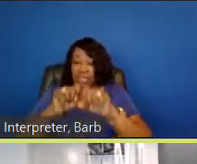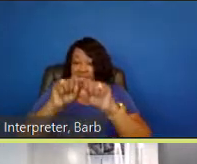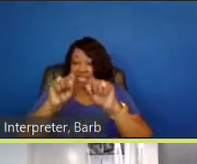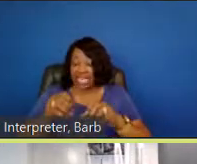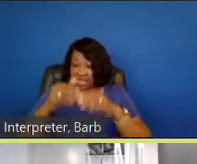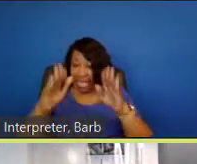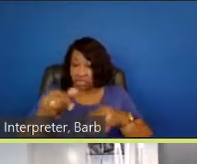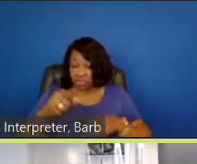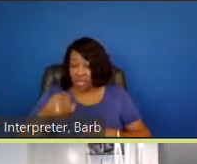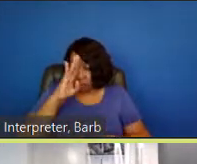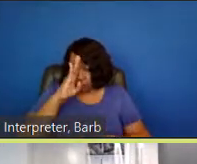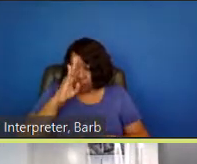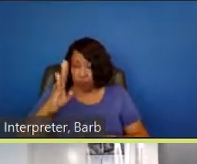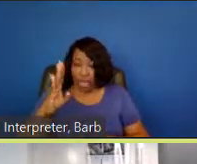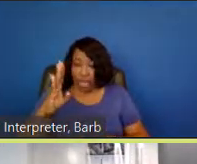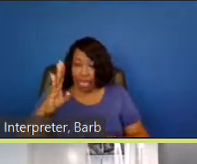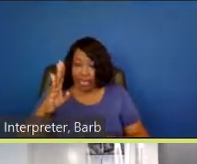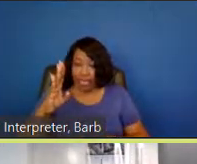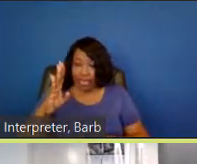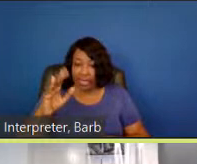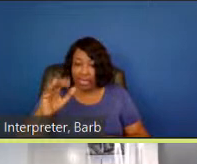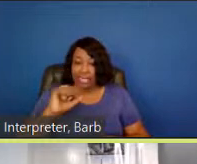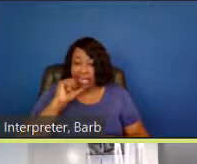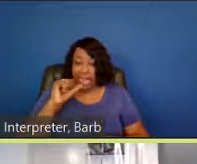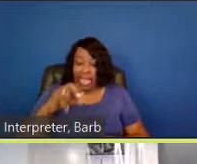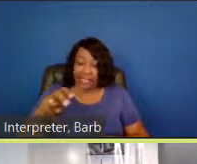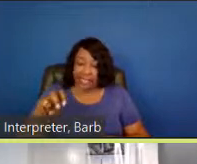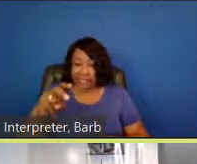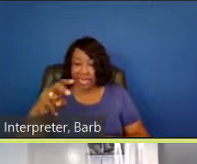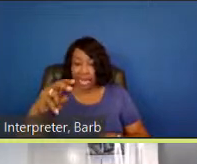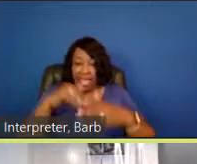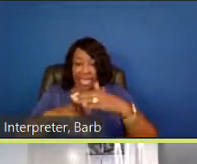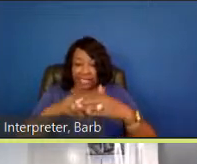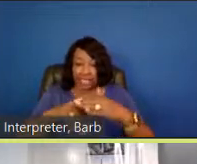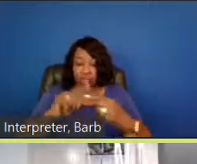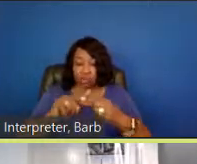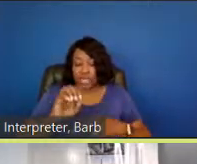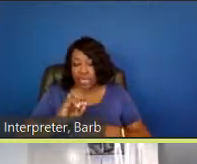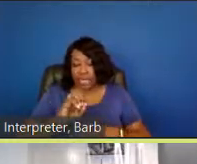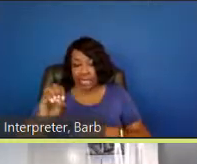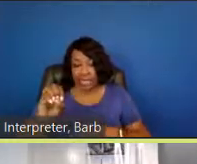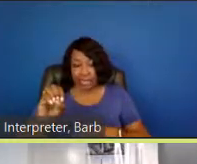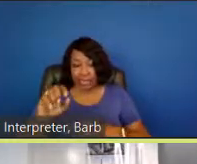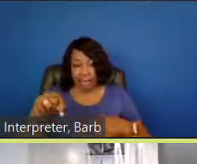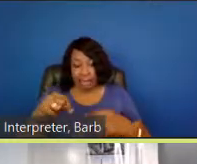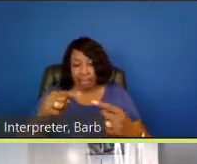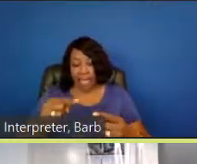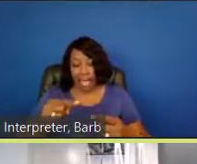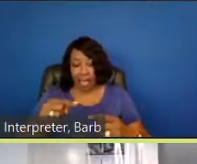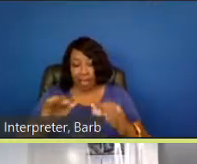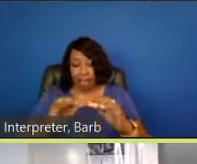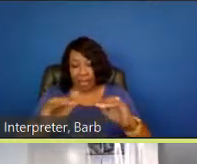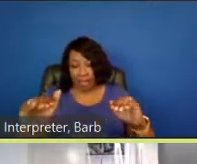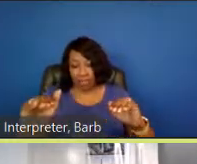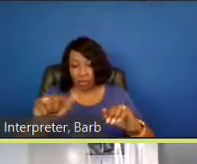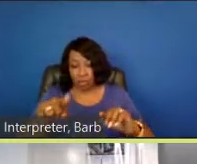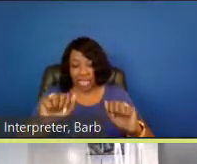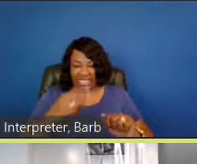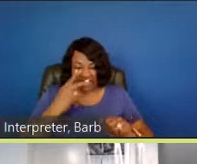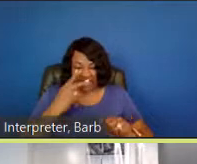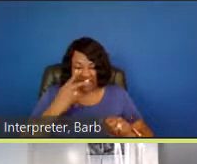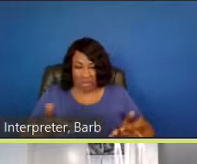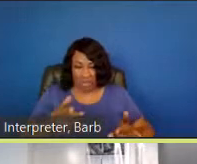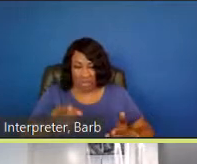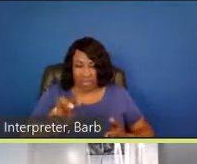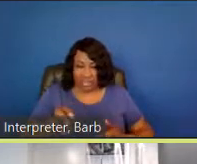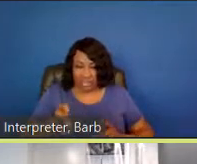direct non-step access to the eastbound platform, which you can see here. There's stairs